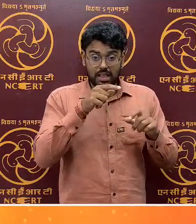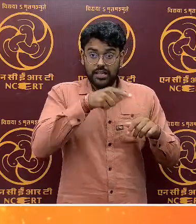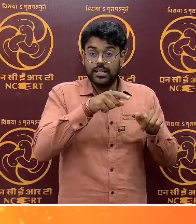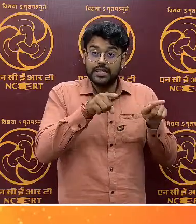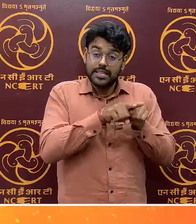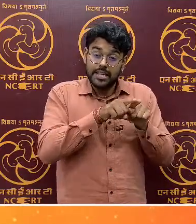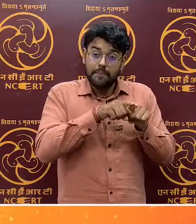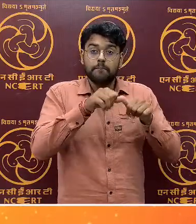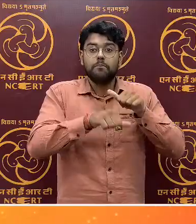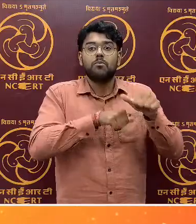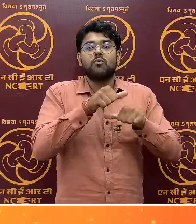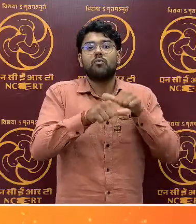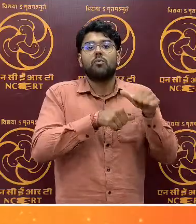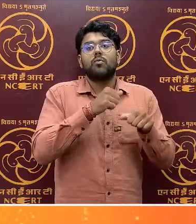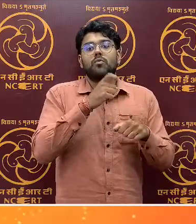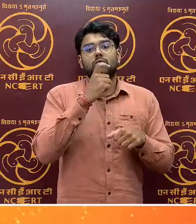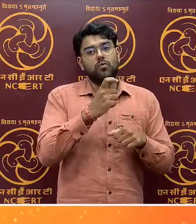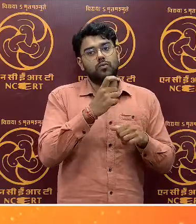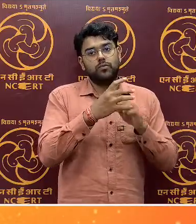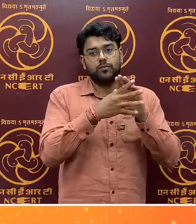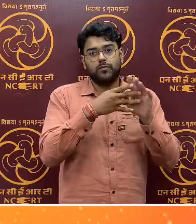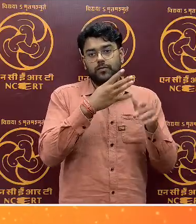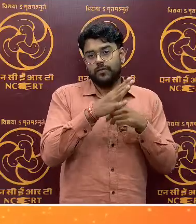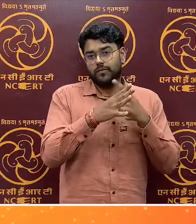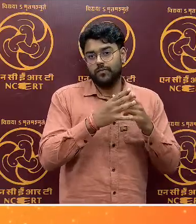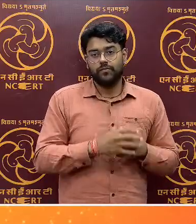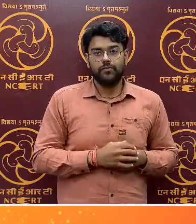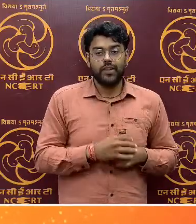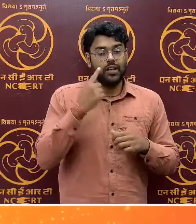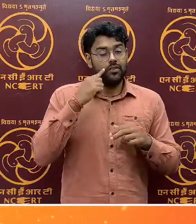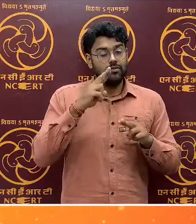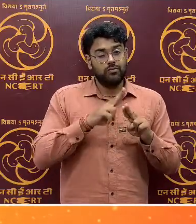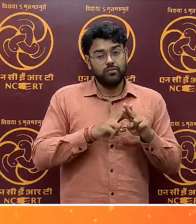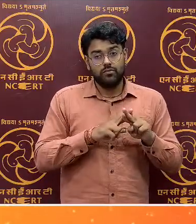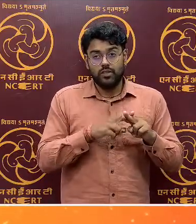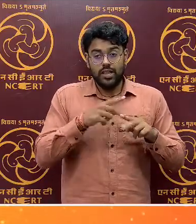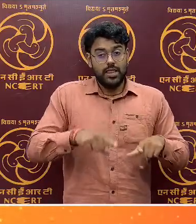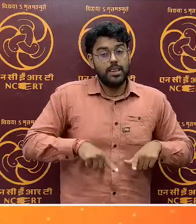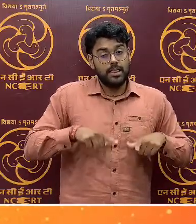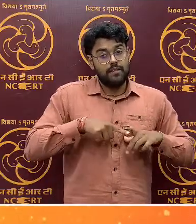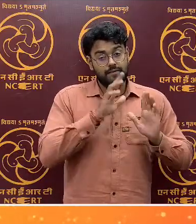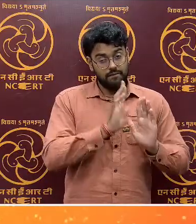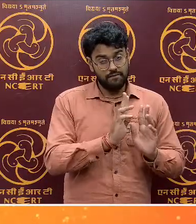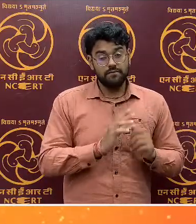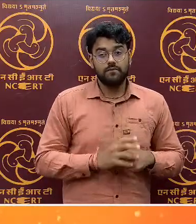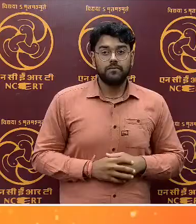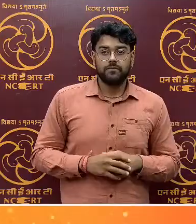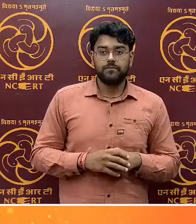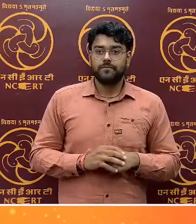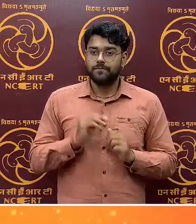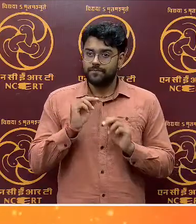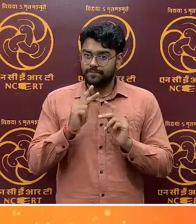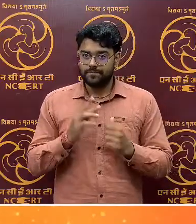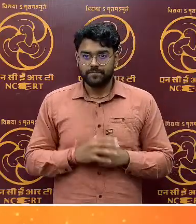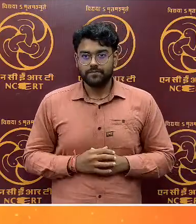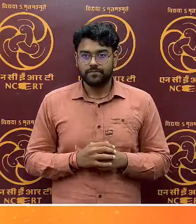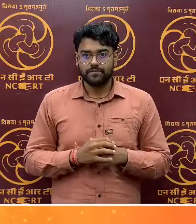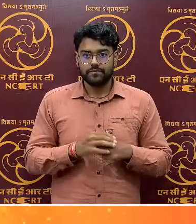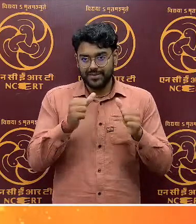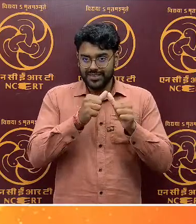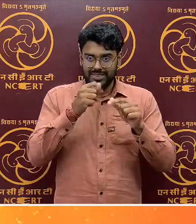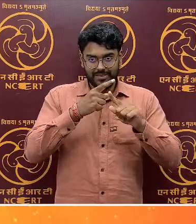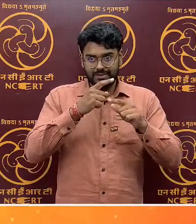that were categorized as important if we are defining a living organism. Right. Yes, so